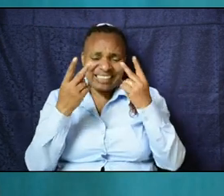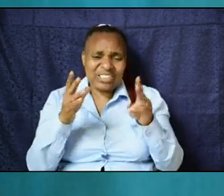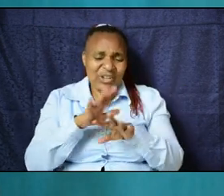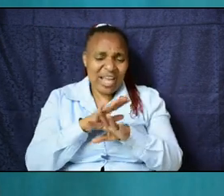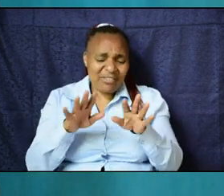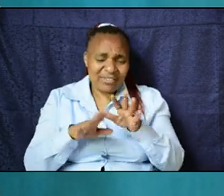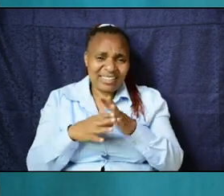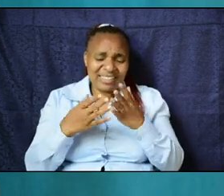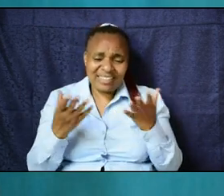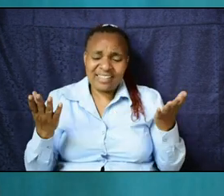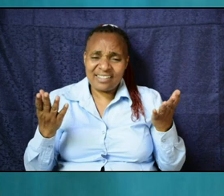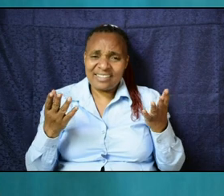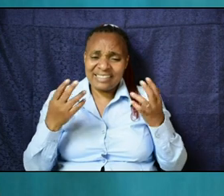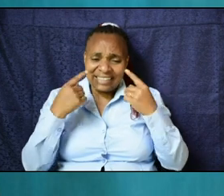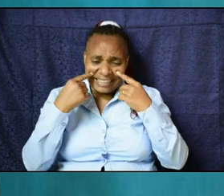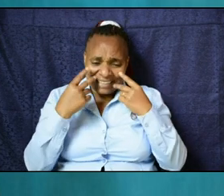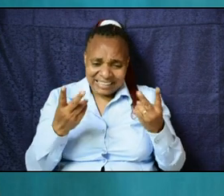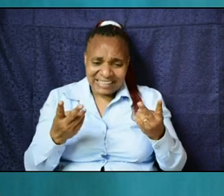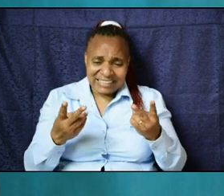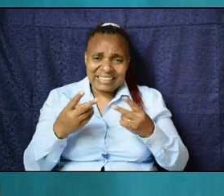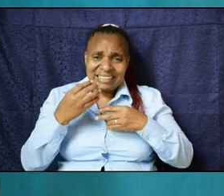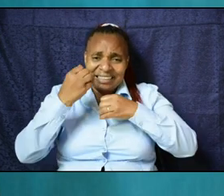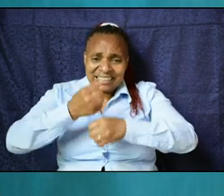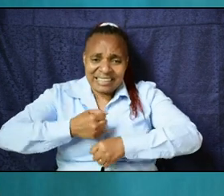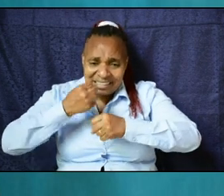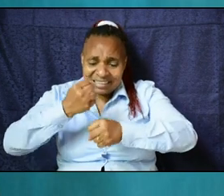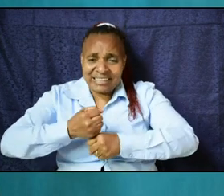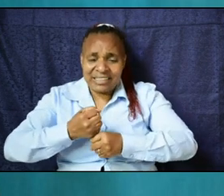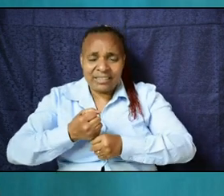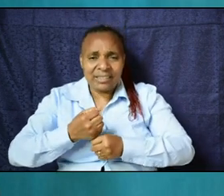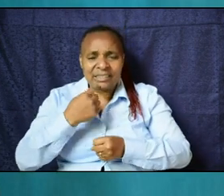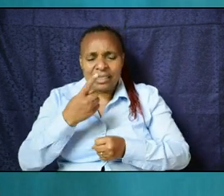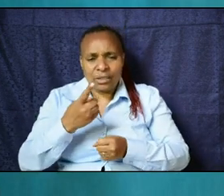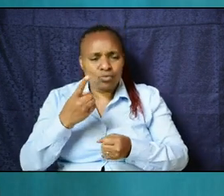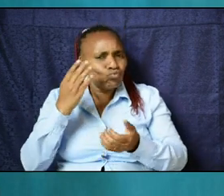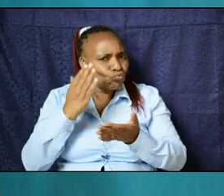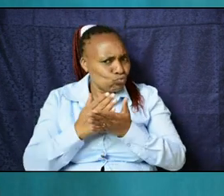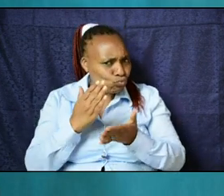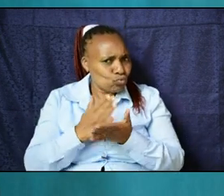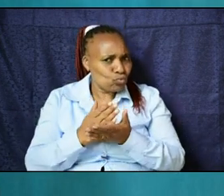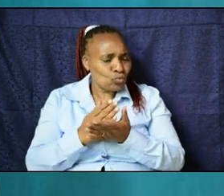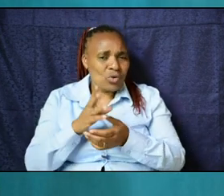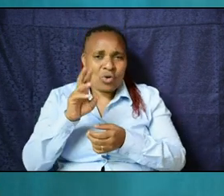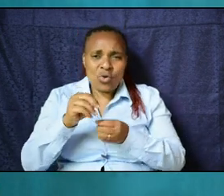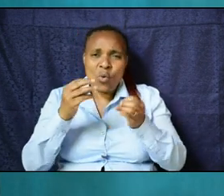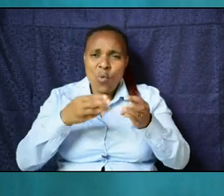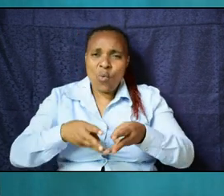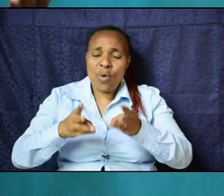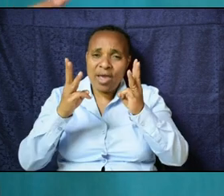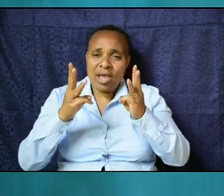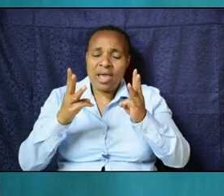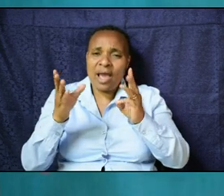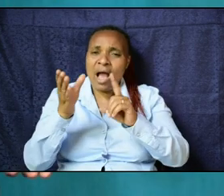the chariots, okay, it's true. There's no way his sons